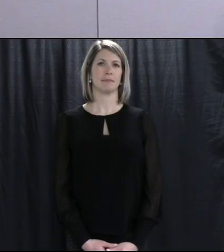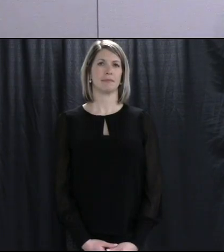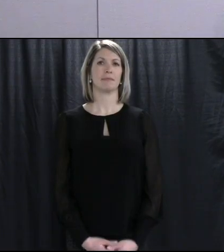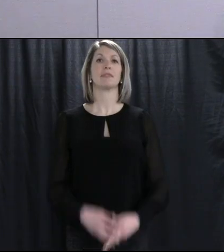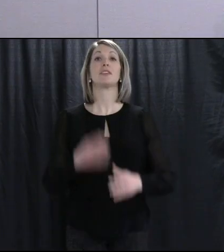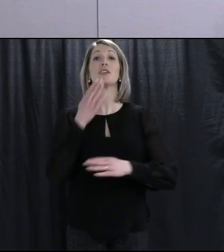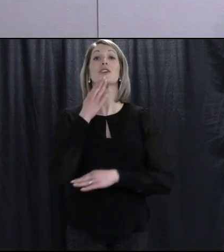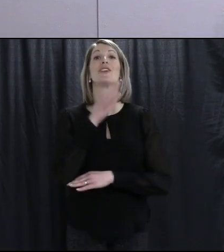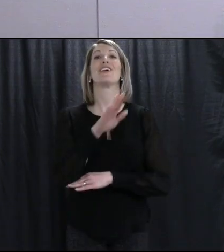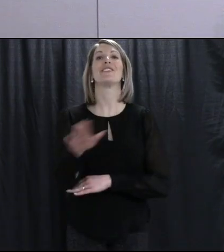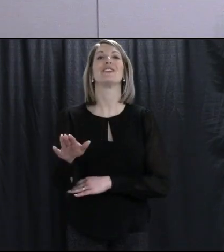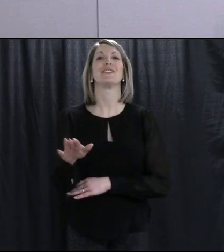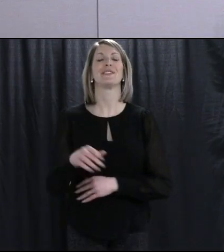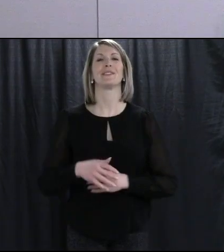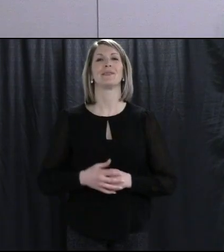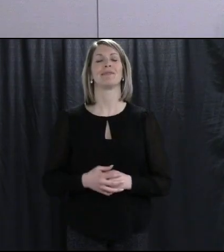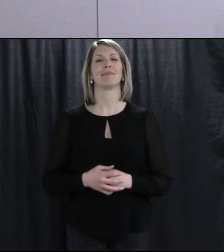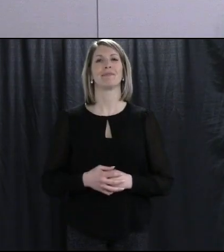Good afternoon, everyone.